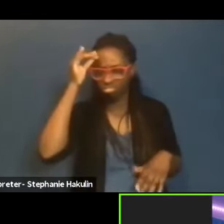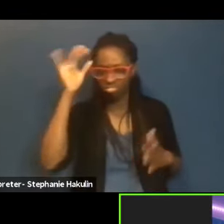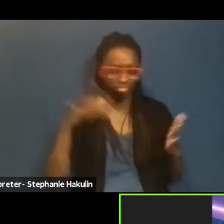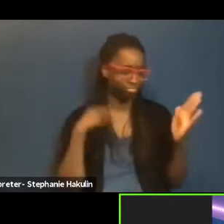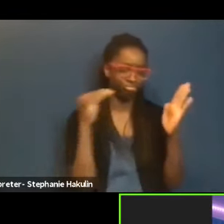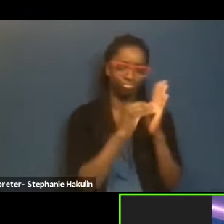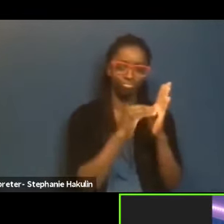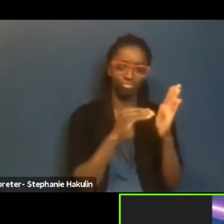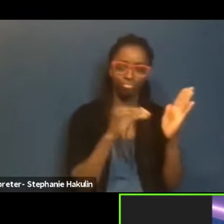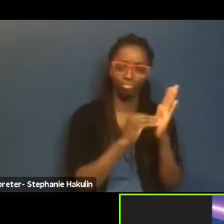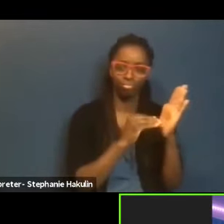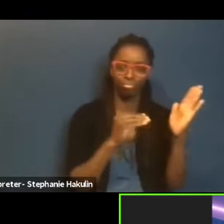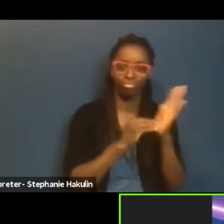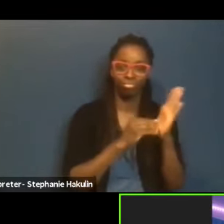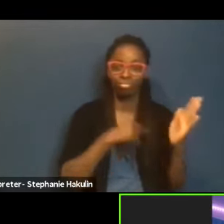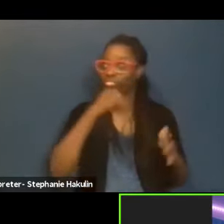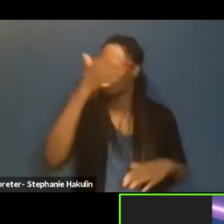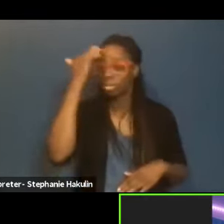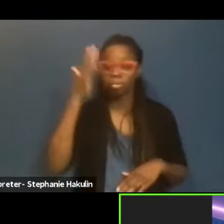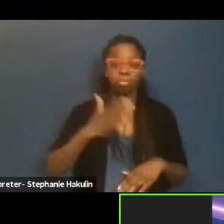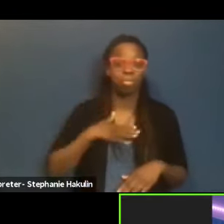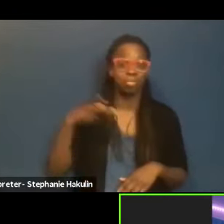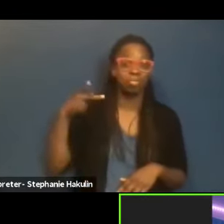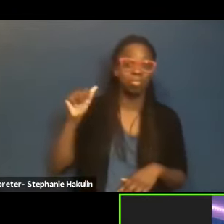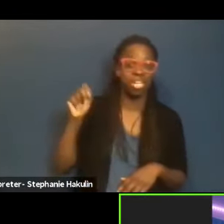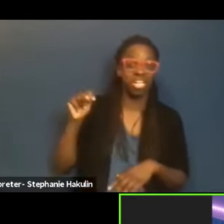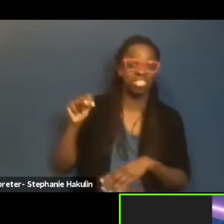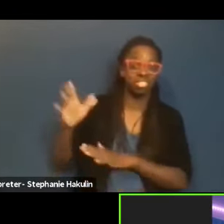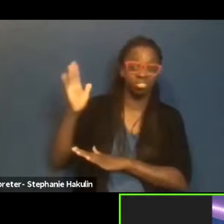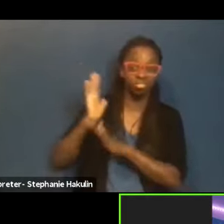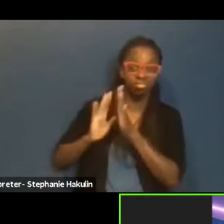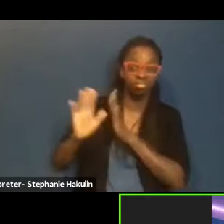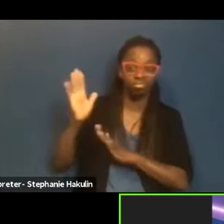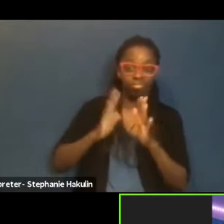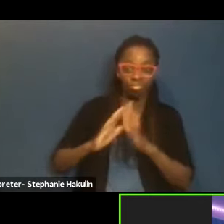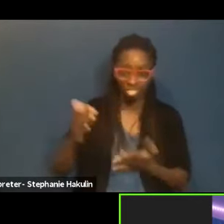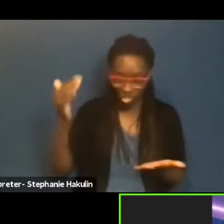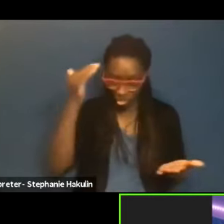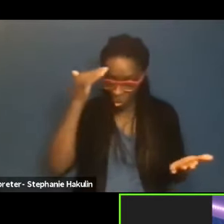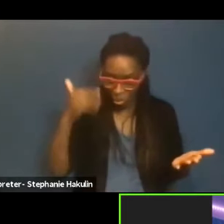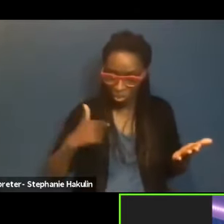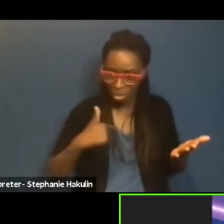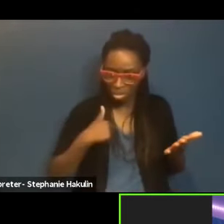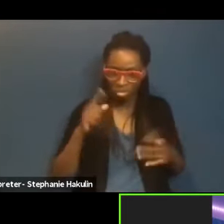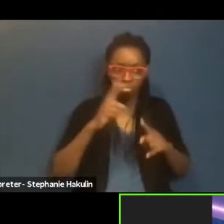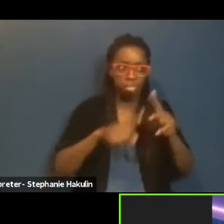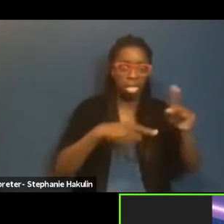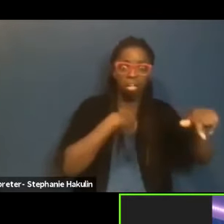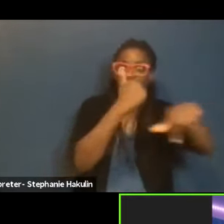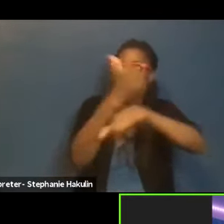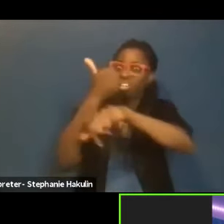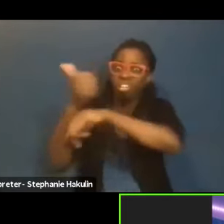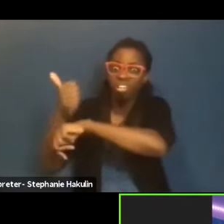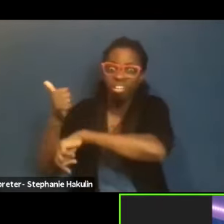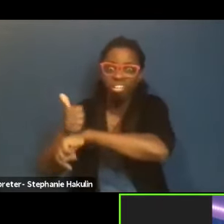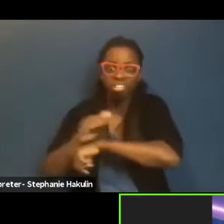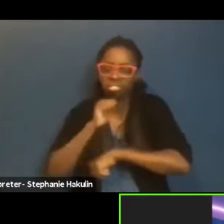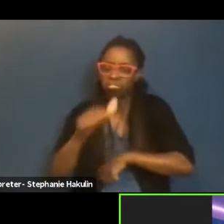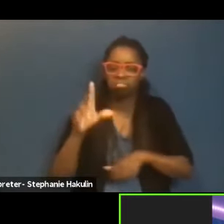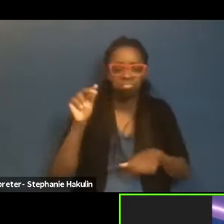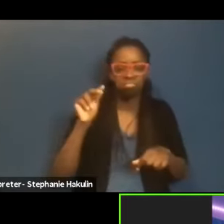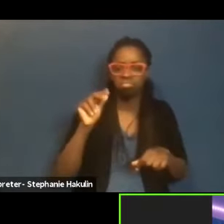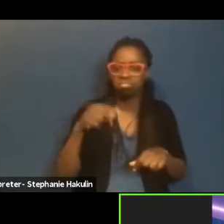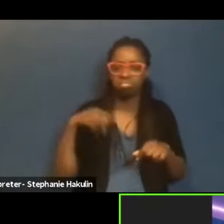subscription. This how the Lord's be. Well, I have nobody to blame except my home screen. Well, I be back up on my lonely.